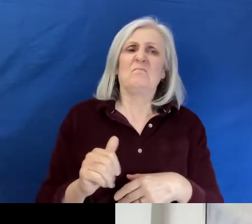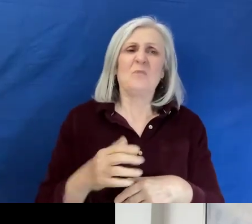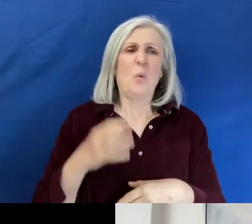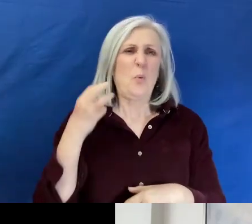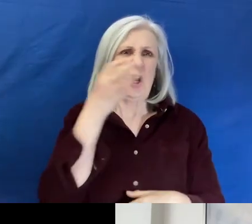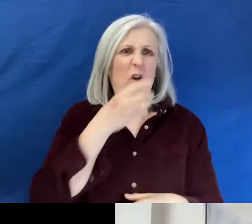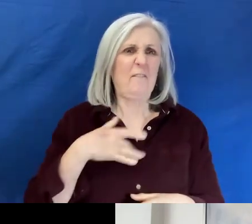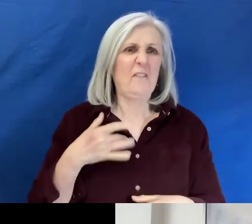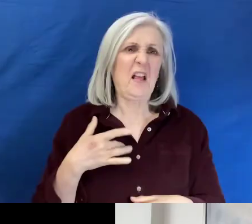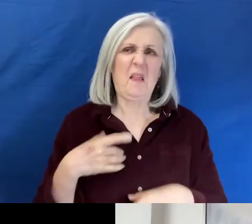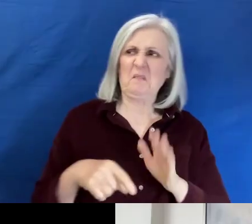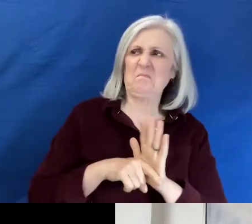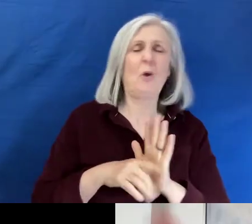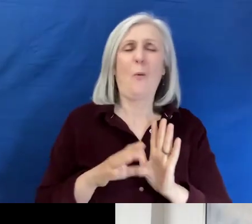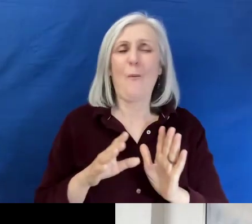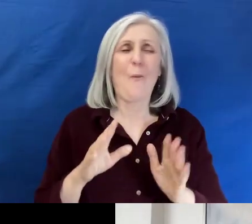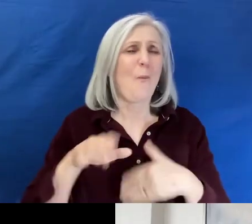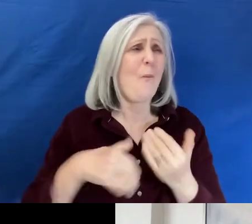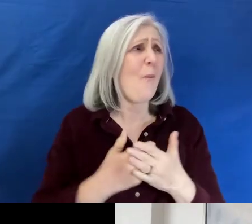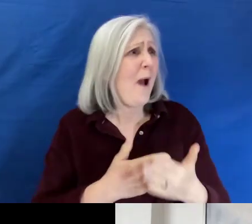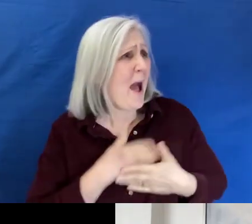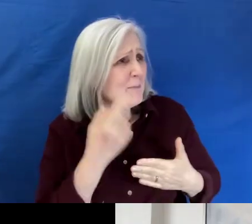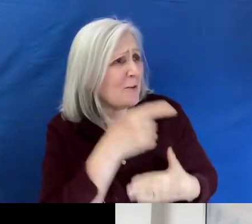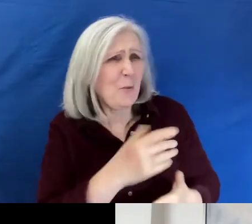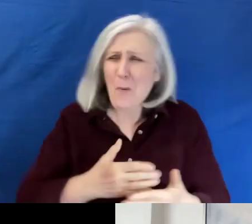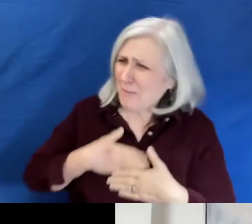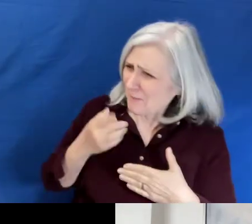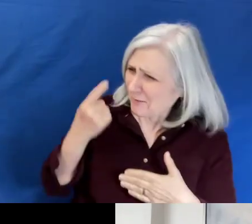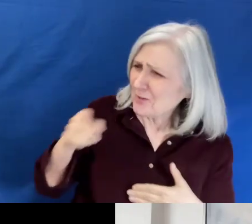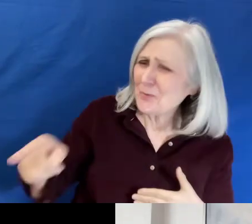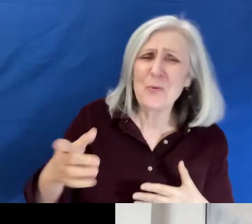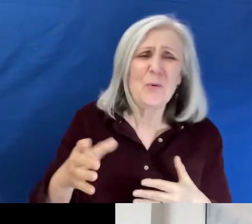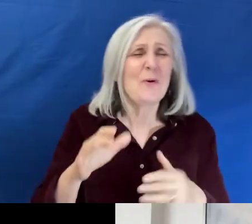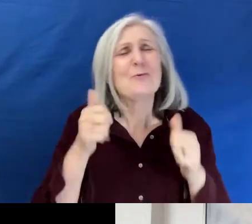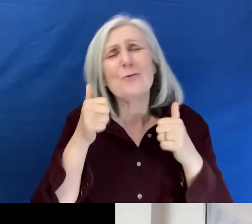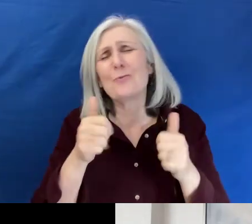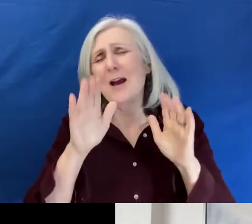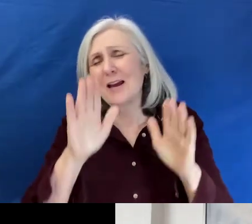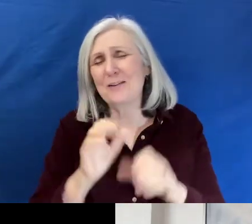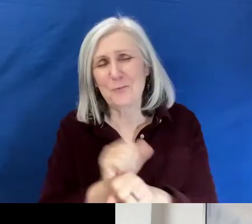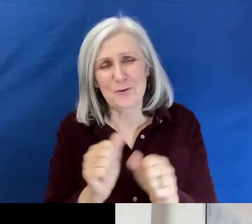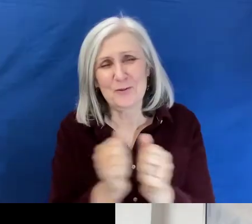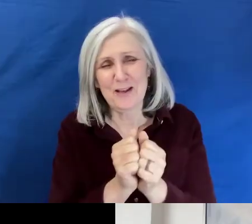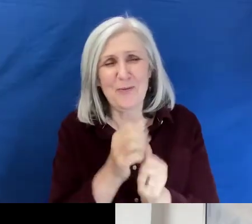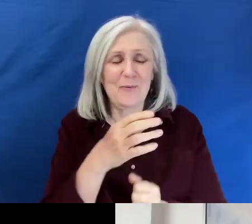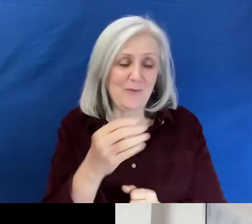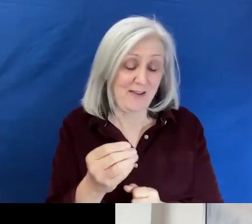feeling. It was like, oh, I'm so happy for you. I'm so happy for you. Like it was so great to work together. And